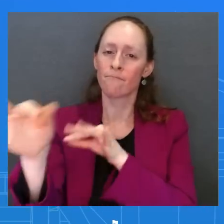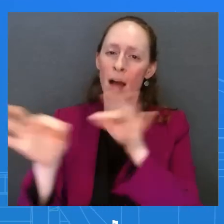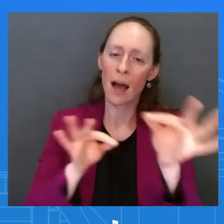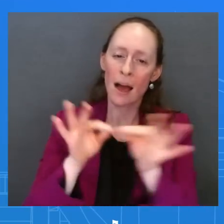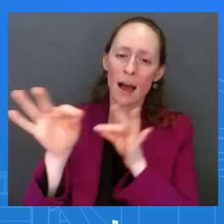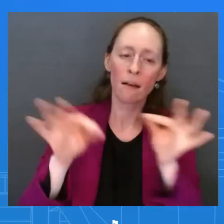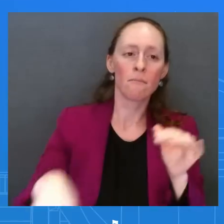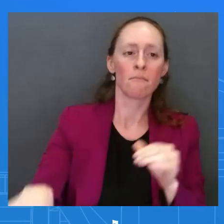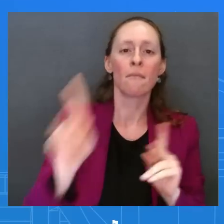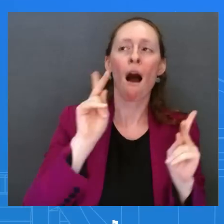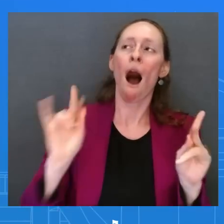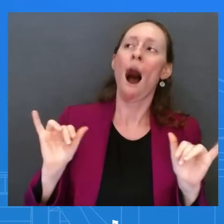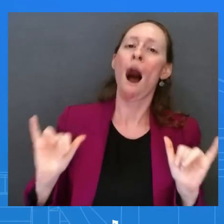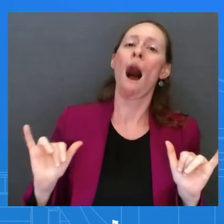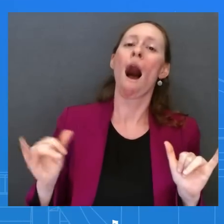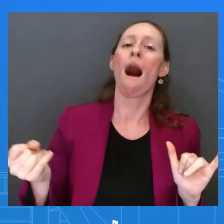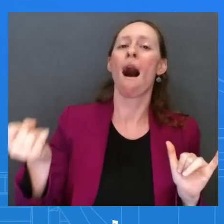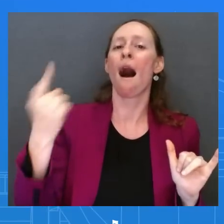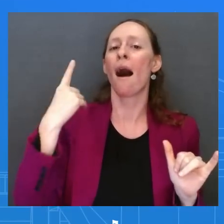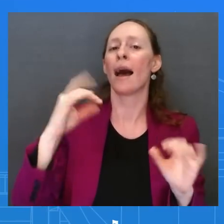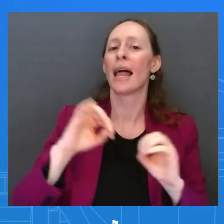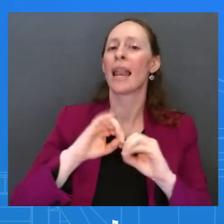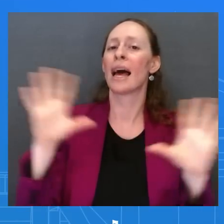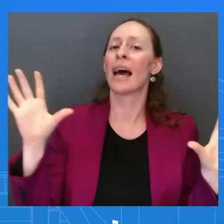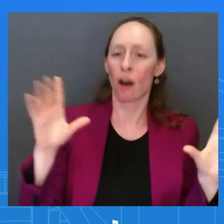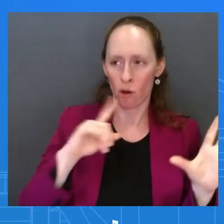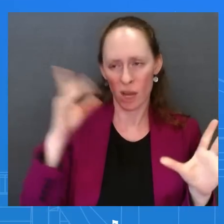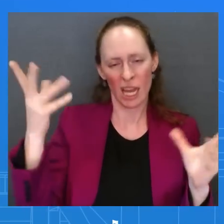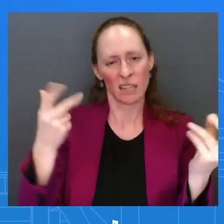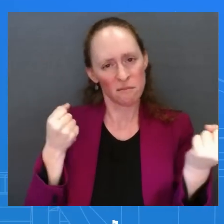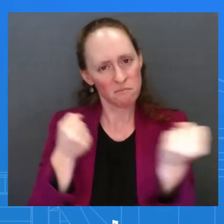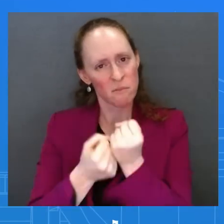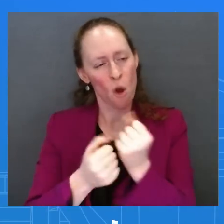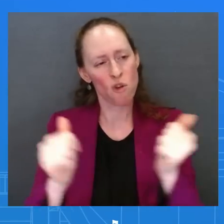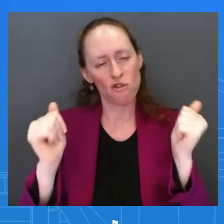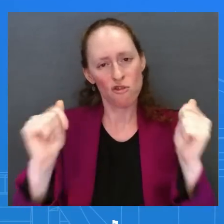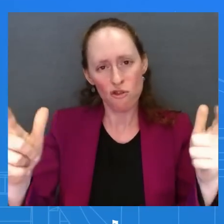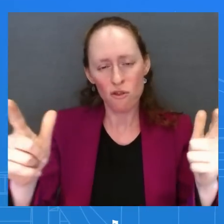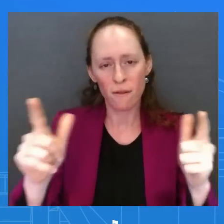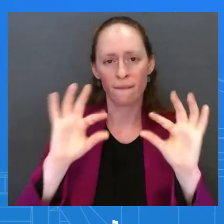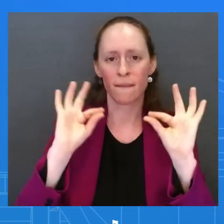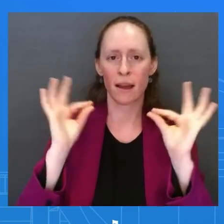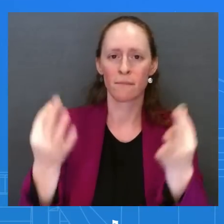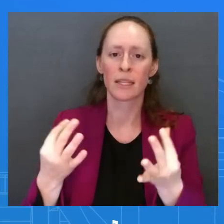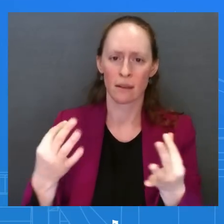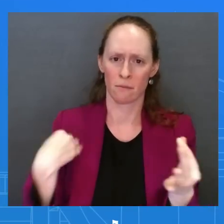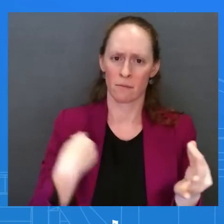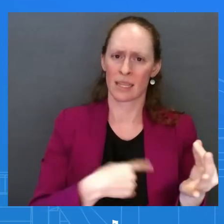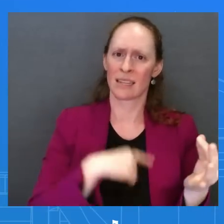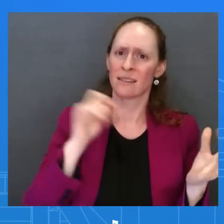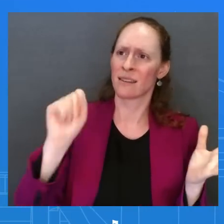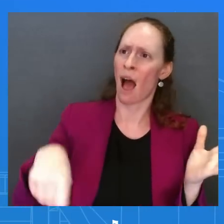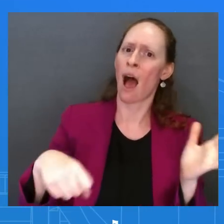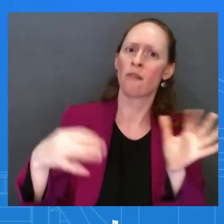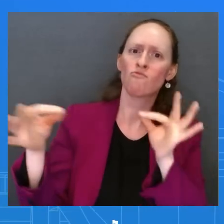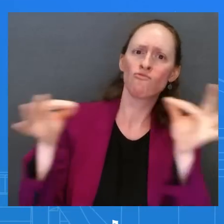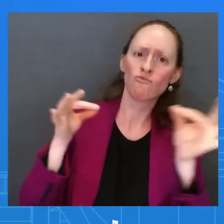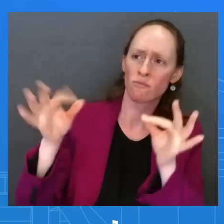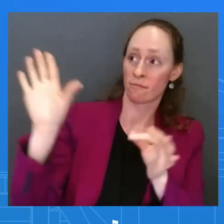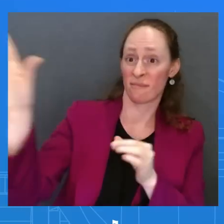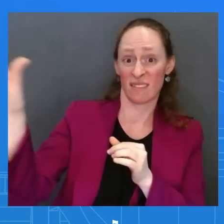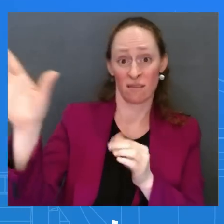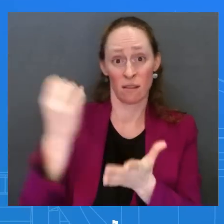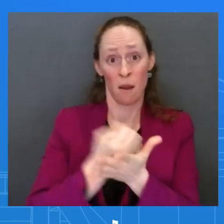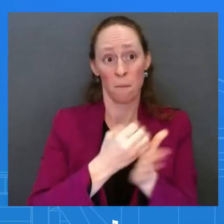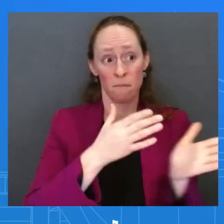the numbers to show that his economic policy has indeed worked. Look, I kind of talked about this moments ago. This has been a